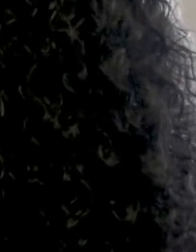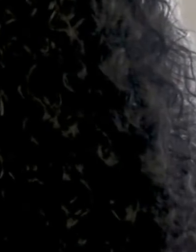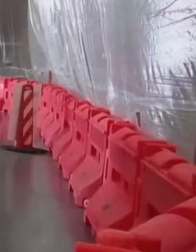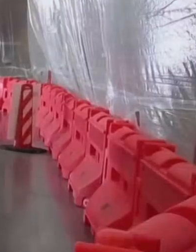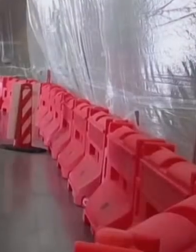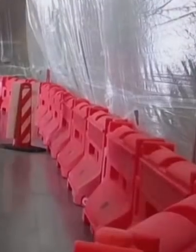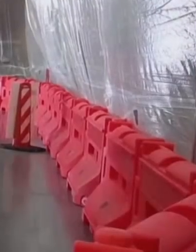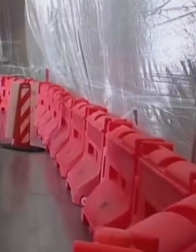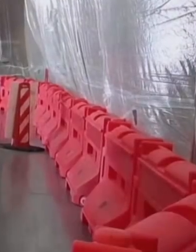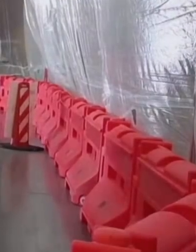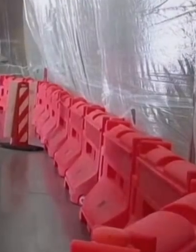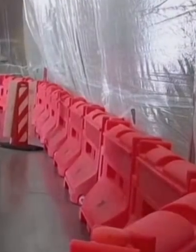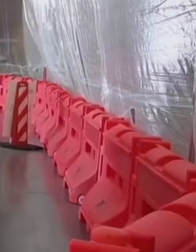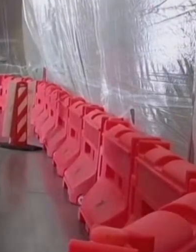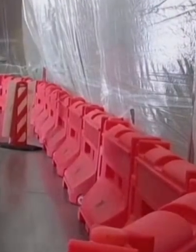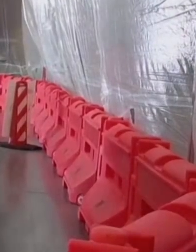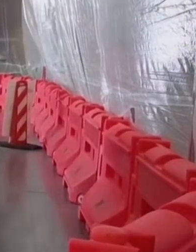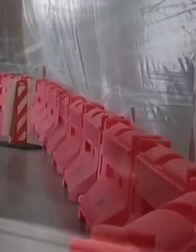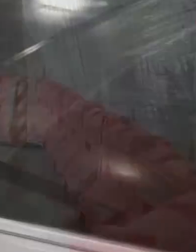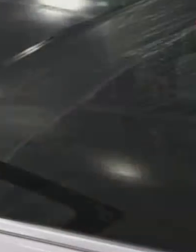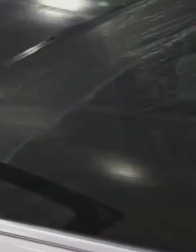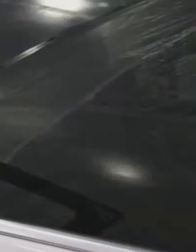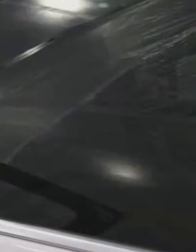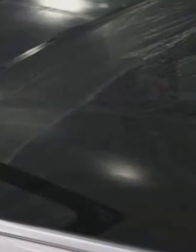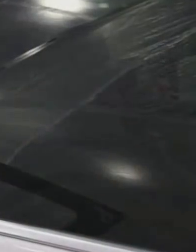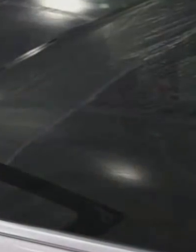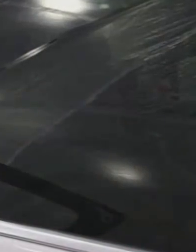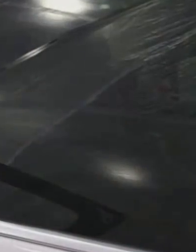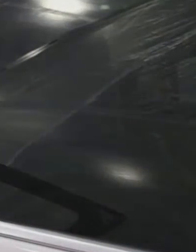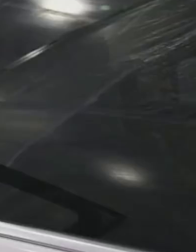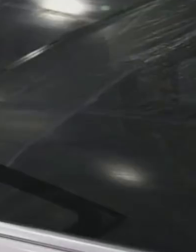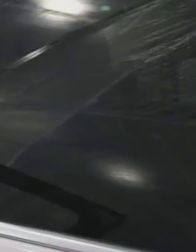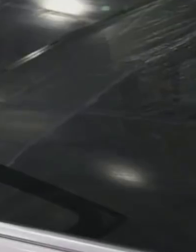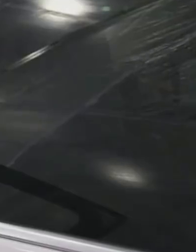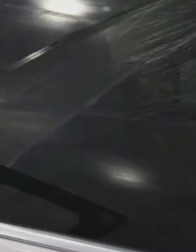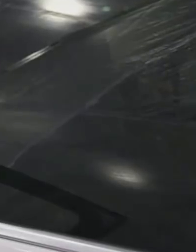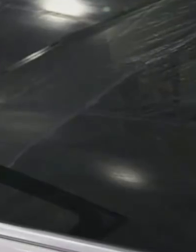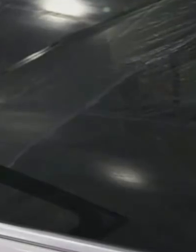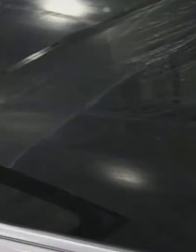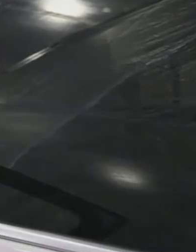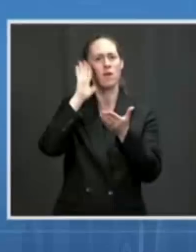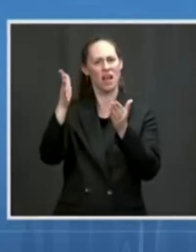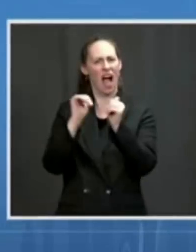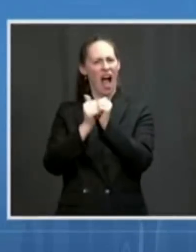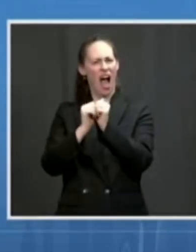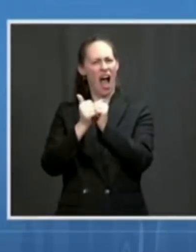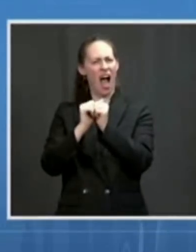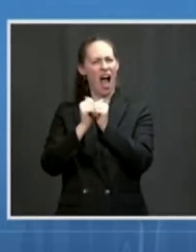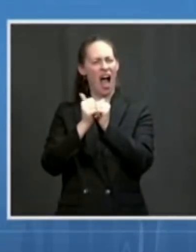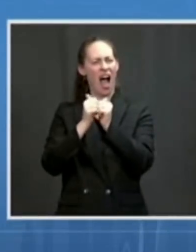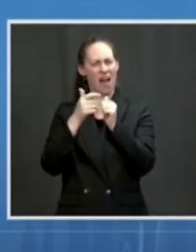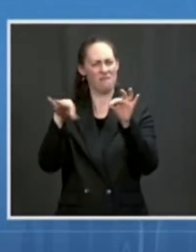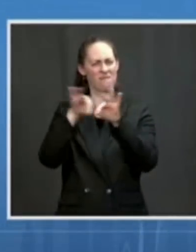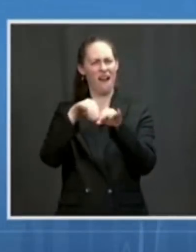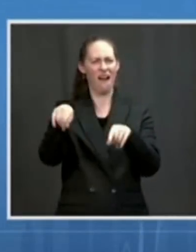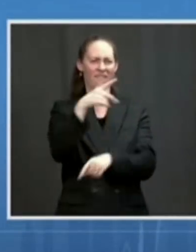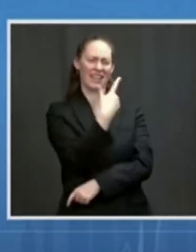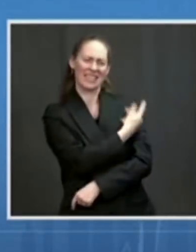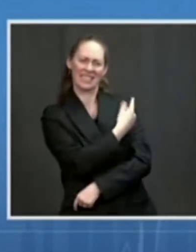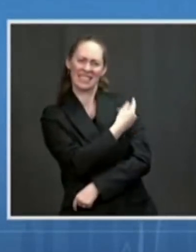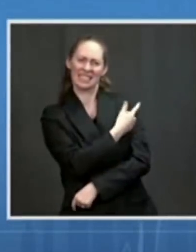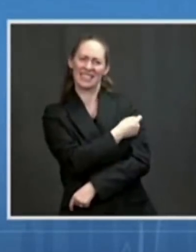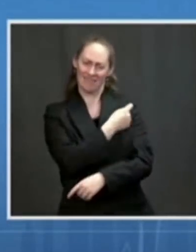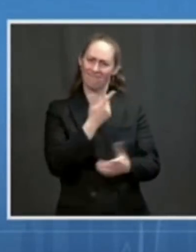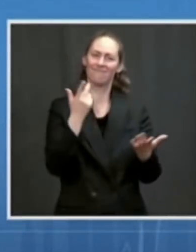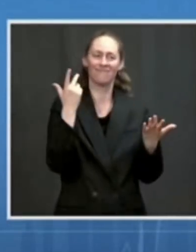with drops in infections, hospitalizations, and deaths. The results remind us that we have the path out of this, and